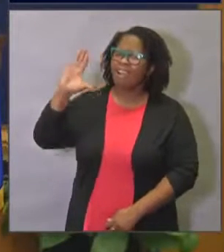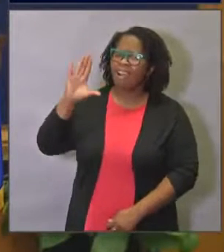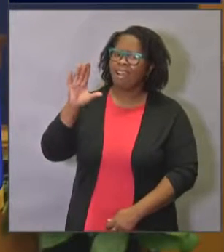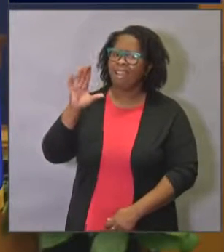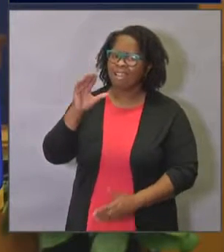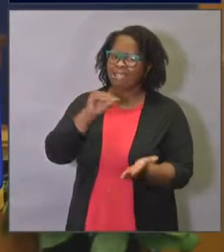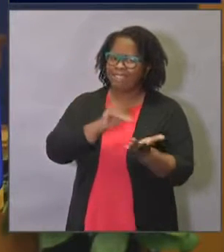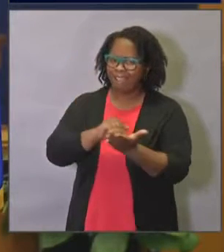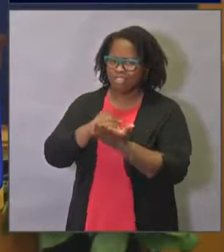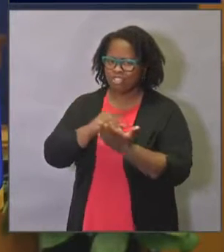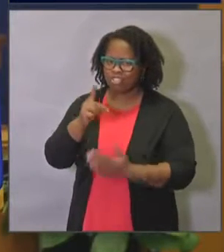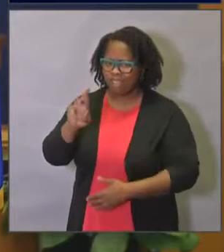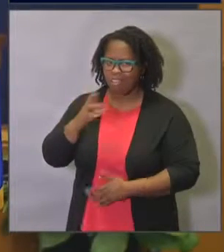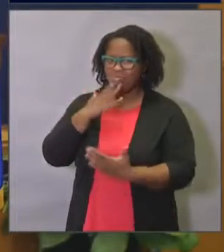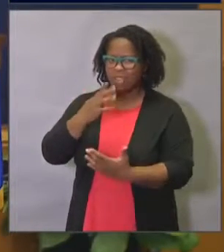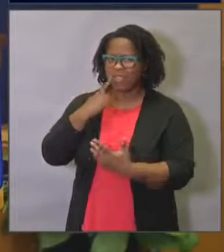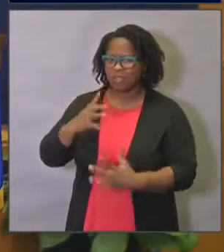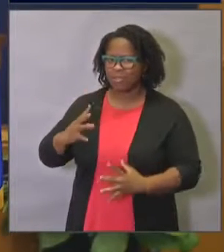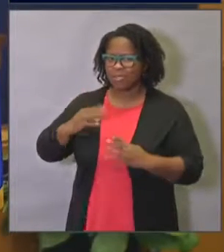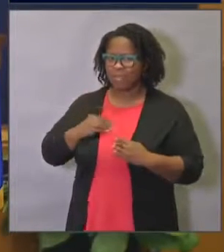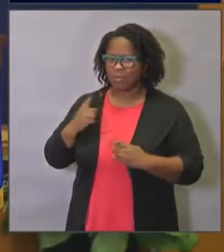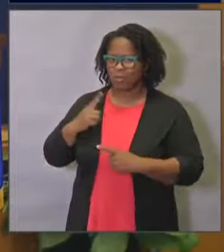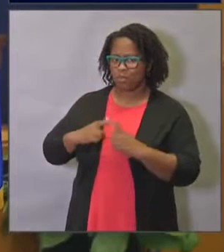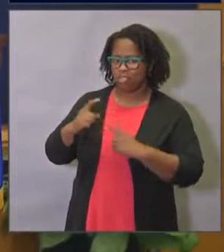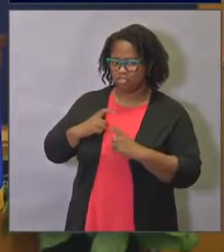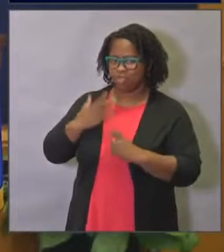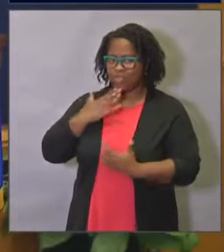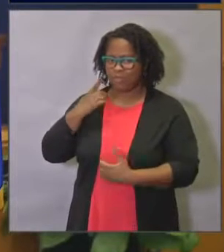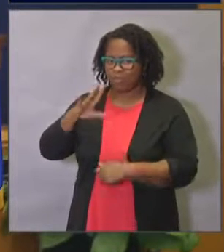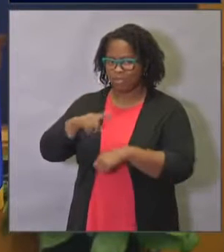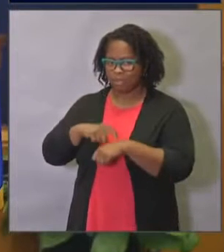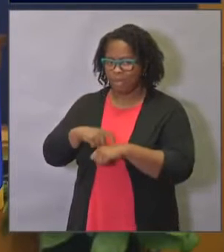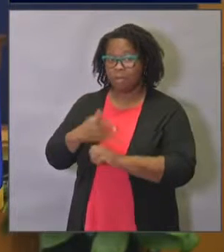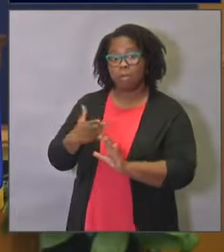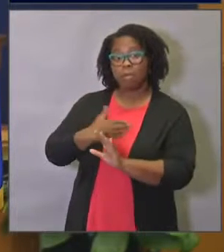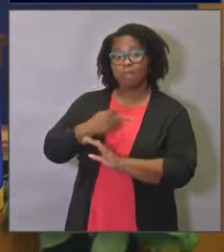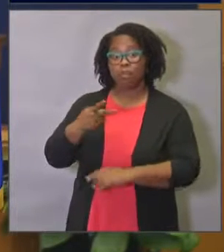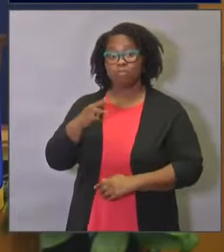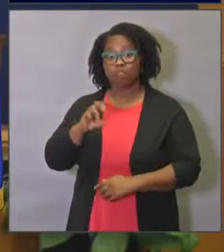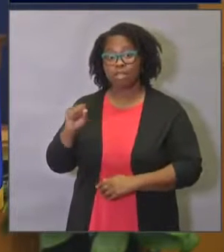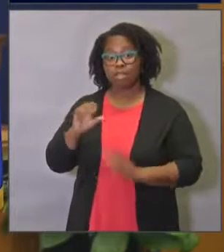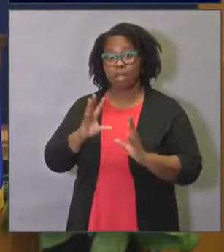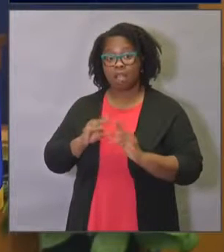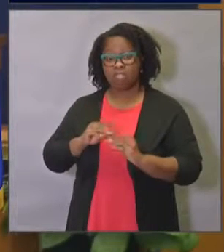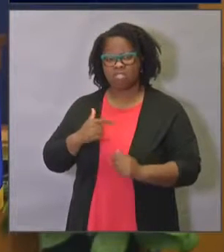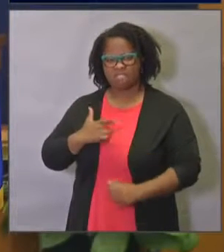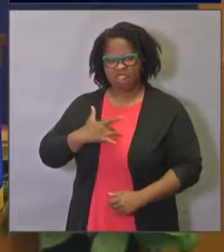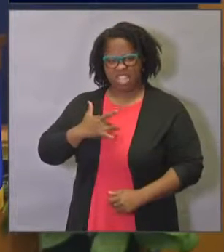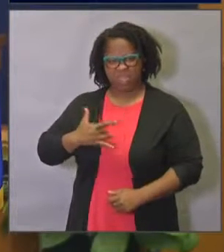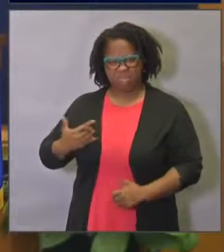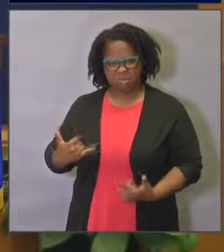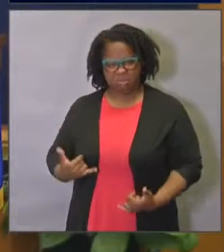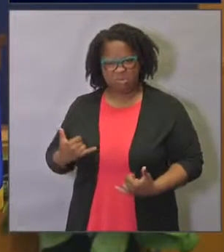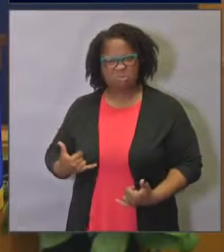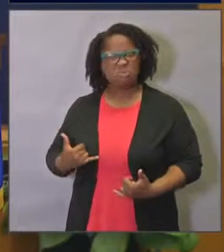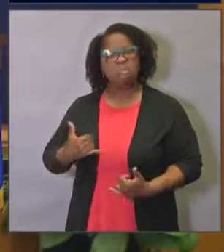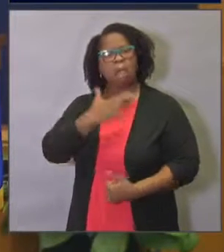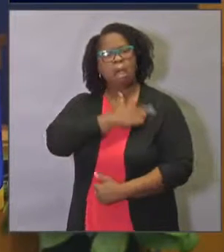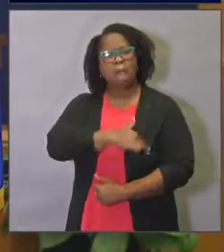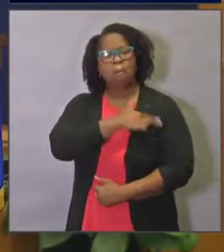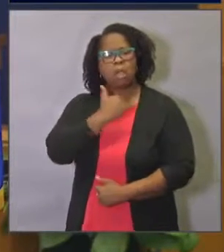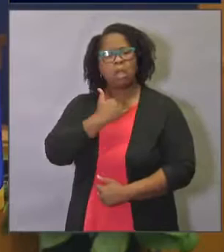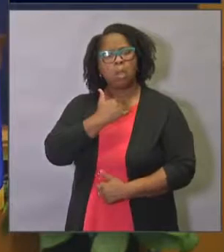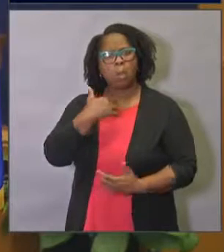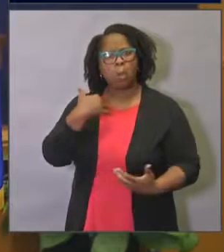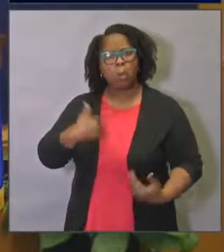much for taking our questions and for your time. Before today's press conference, I got the sense that our hospitals are in crisis currently, but not yet